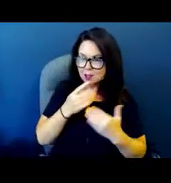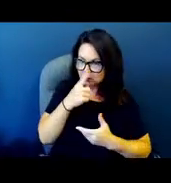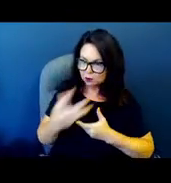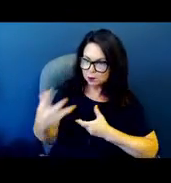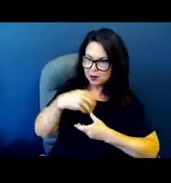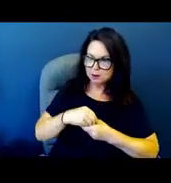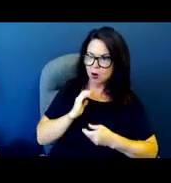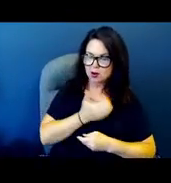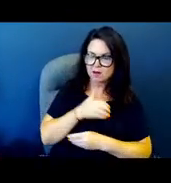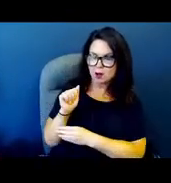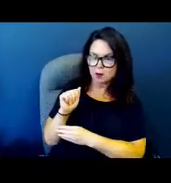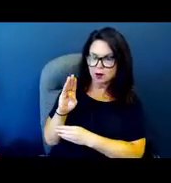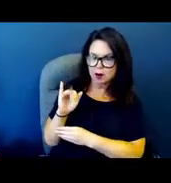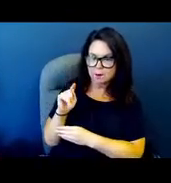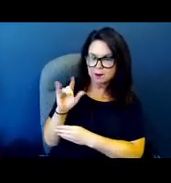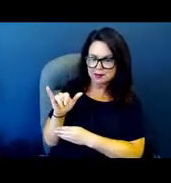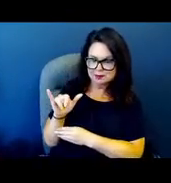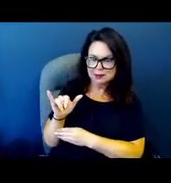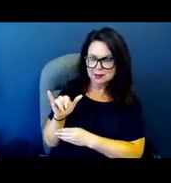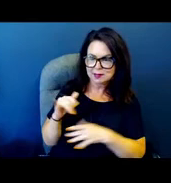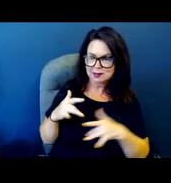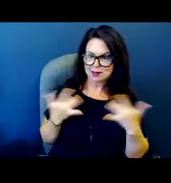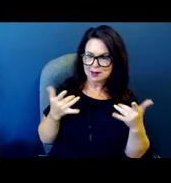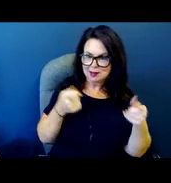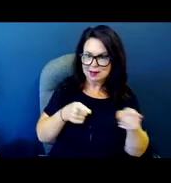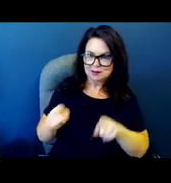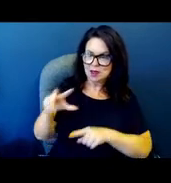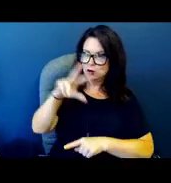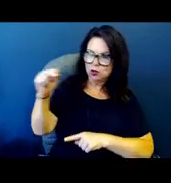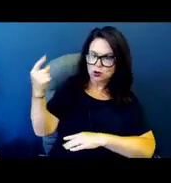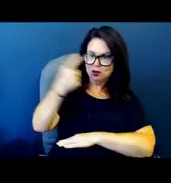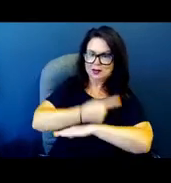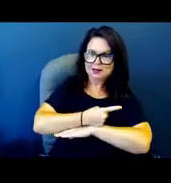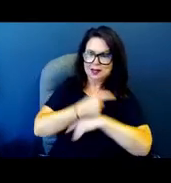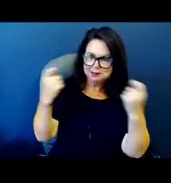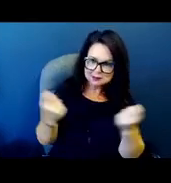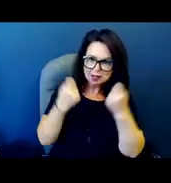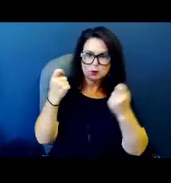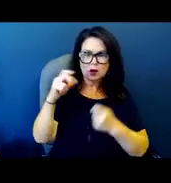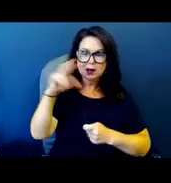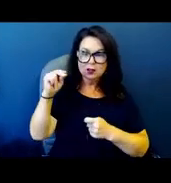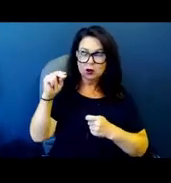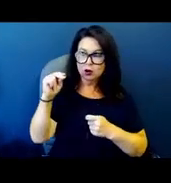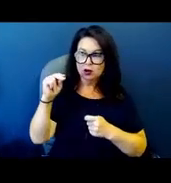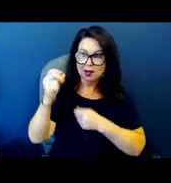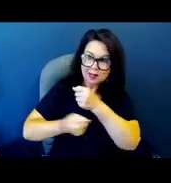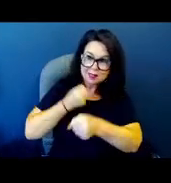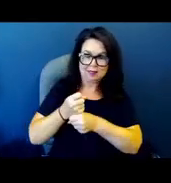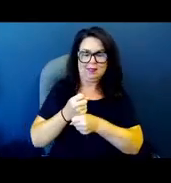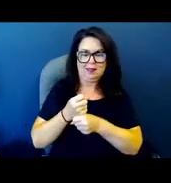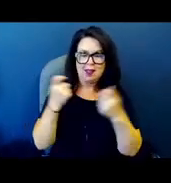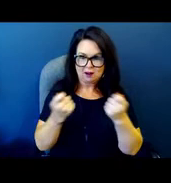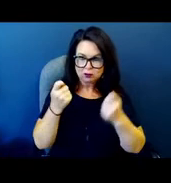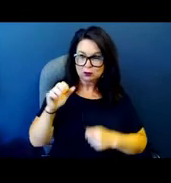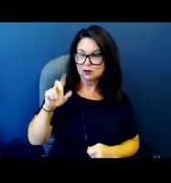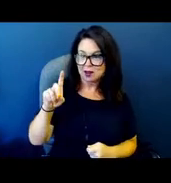Ability event, 30 days celebrating the 30-year anniversary of the ADA. So obviously, you know, I love